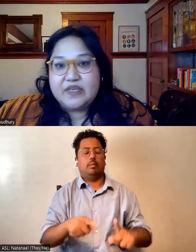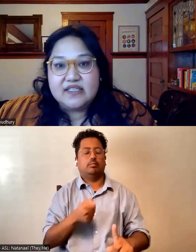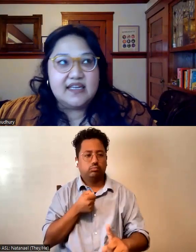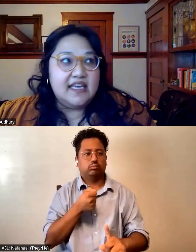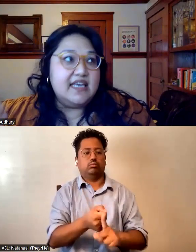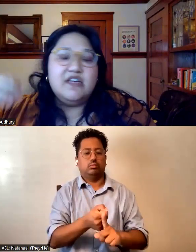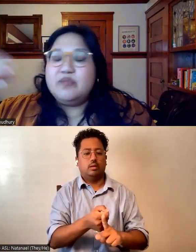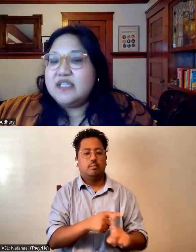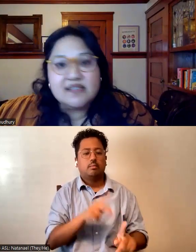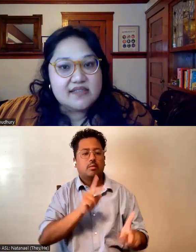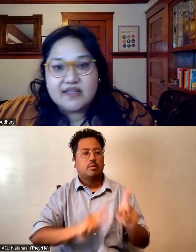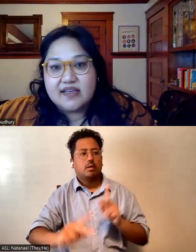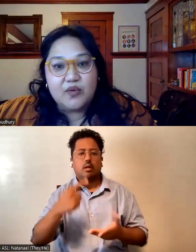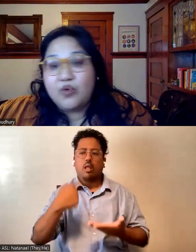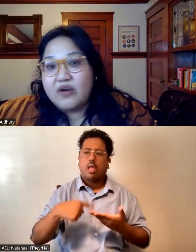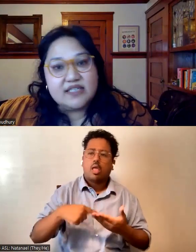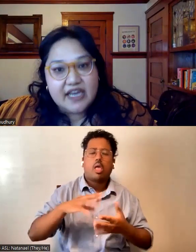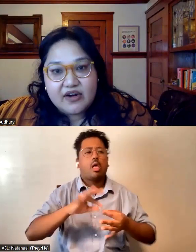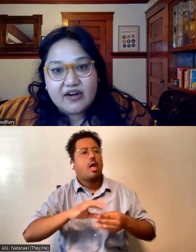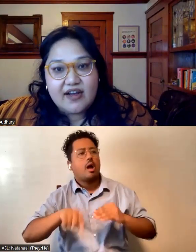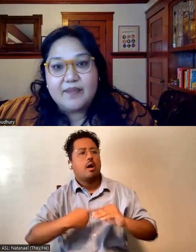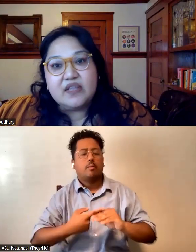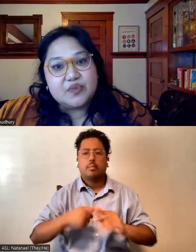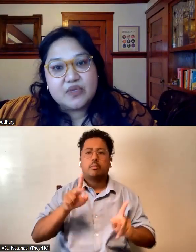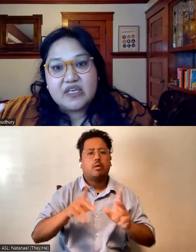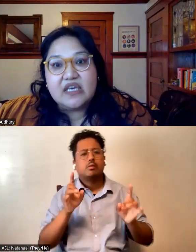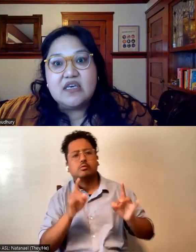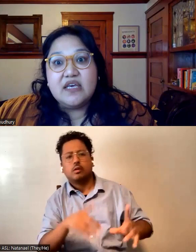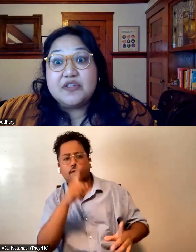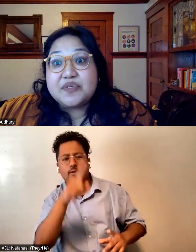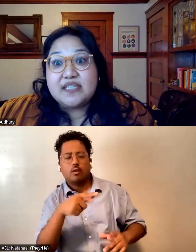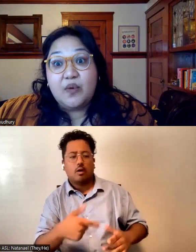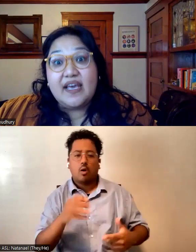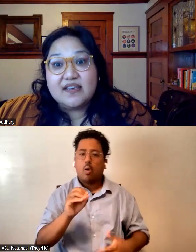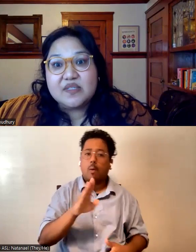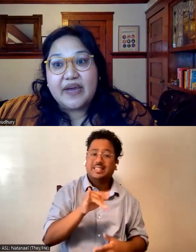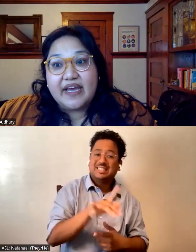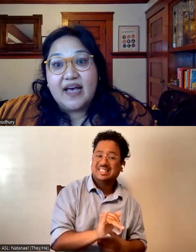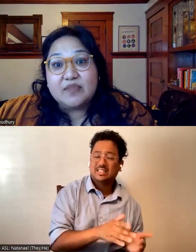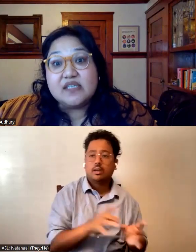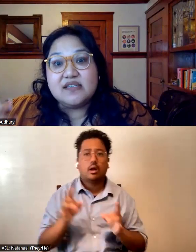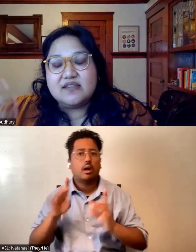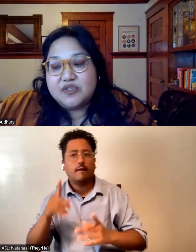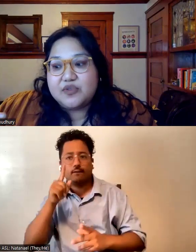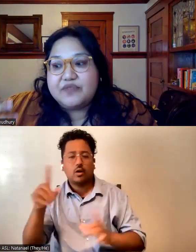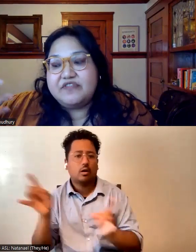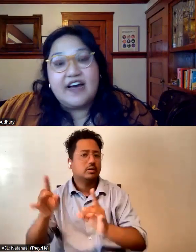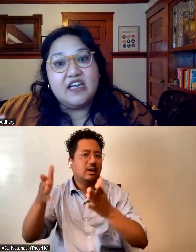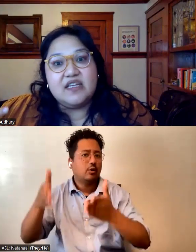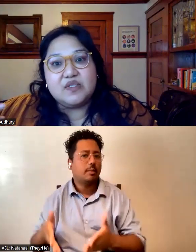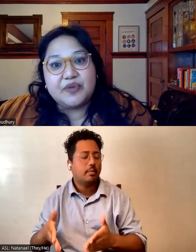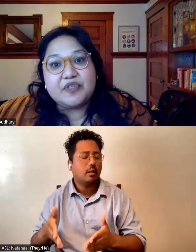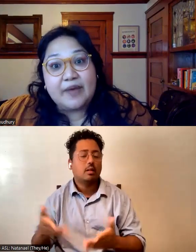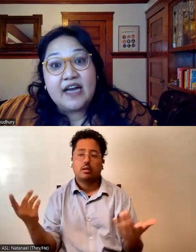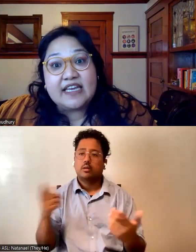on obesity bleeds into the war on terror in these really interesting ways, right? To sort of define